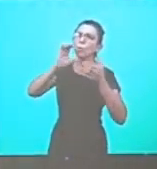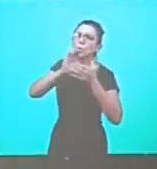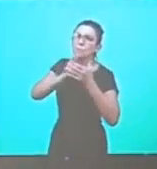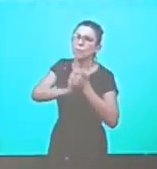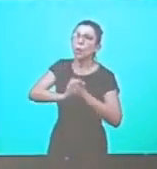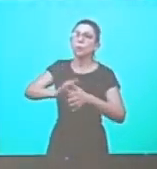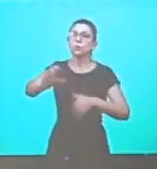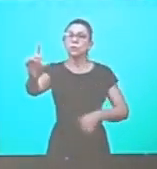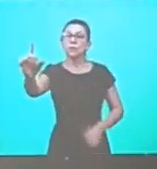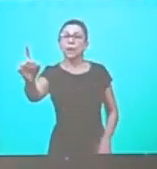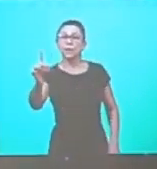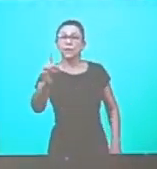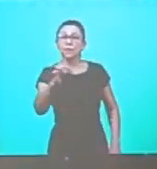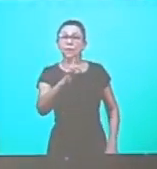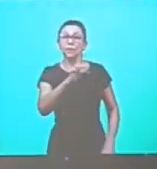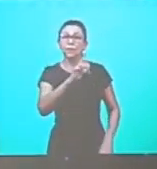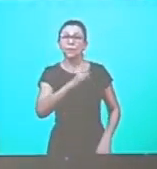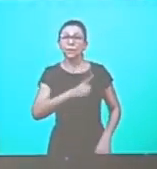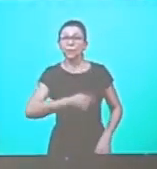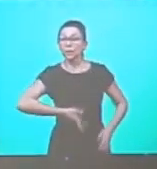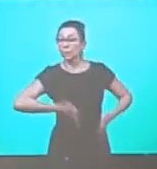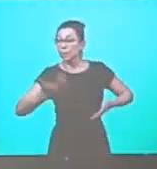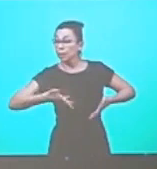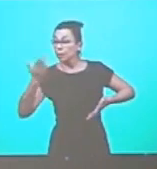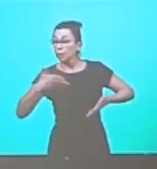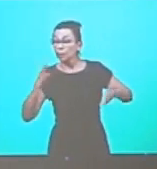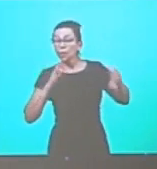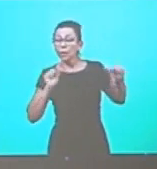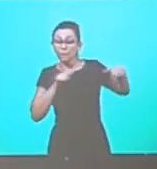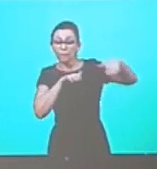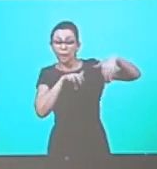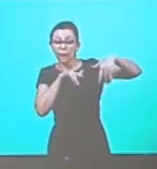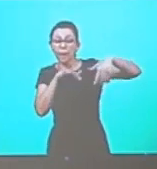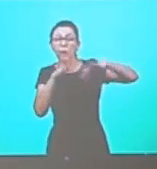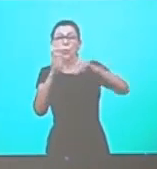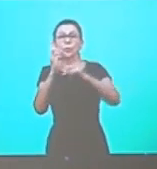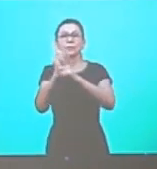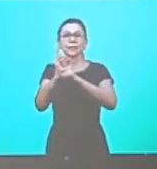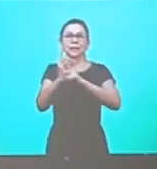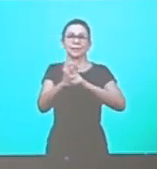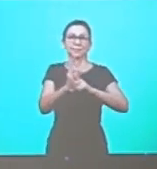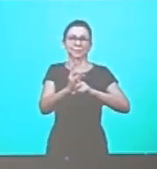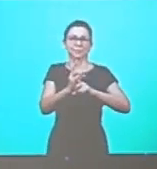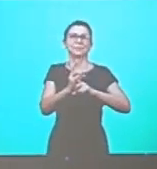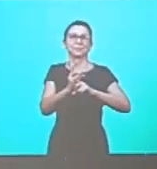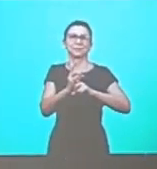And they heard a cry saying that the bridegroom was arriving.